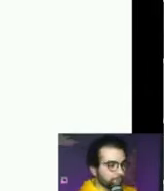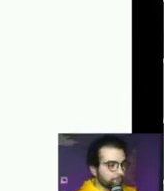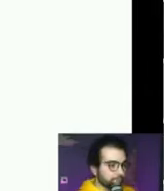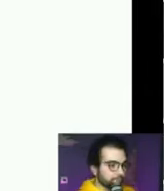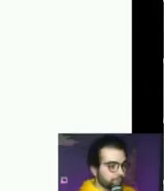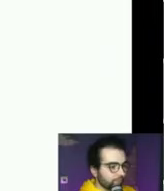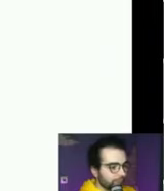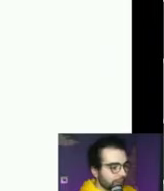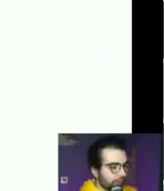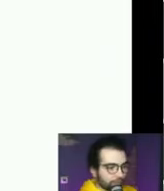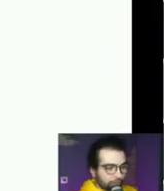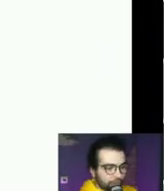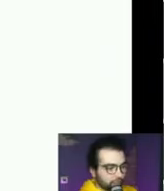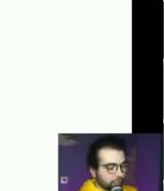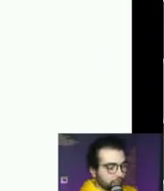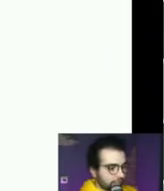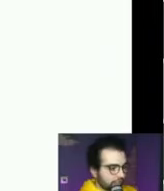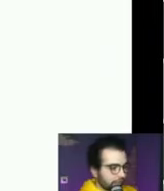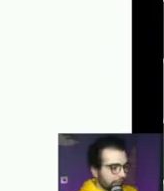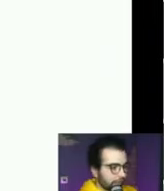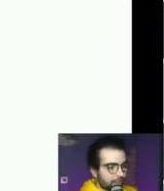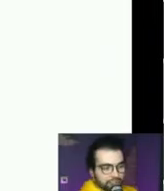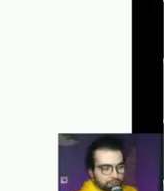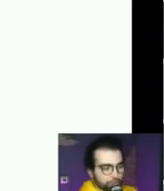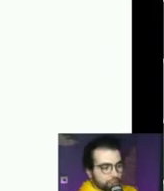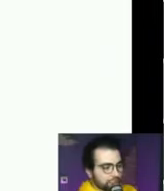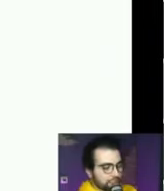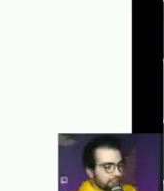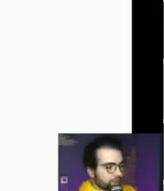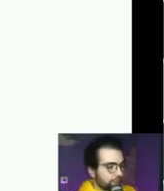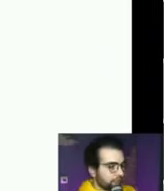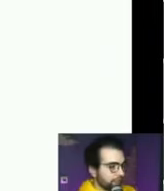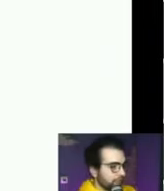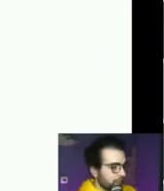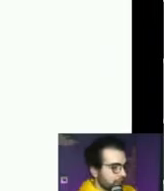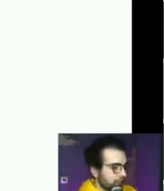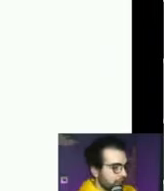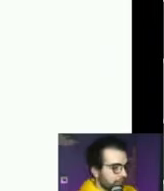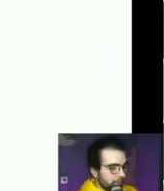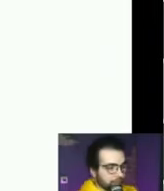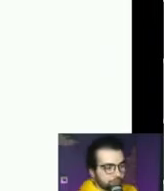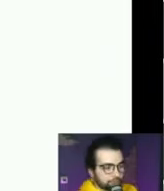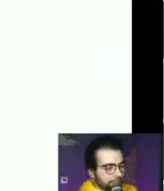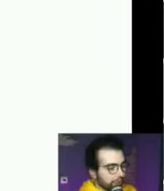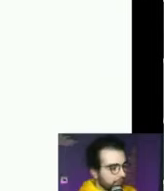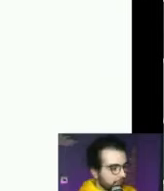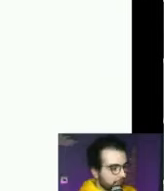the map. After that, we're going to see like a message, which is like very,